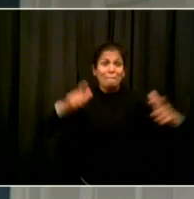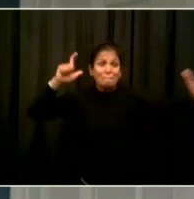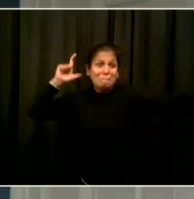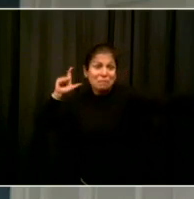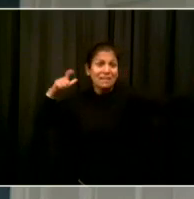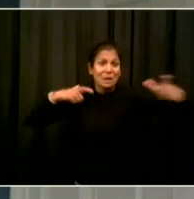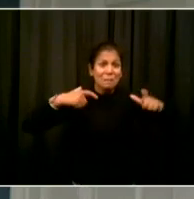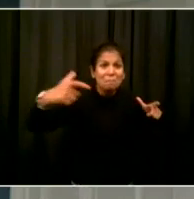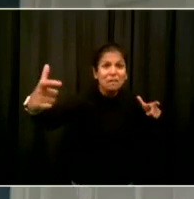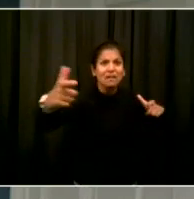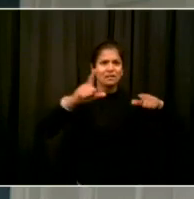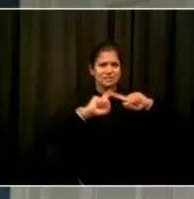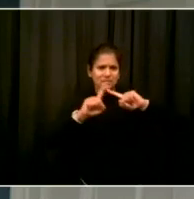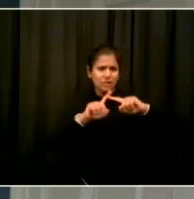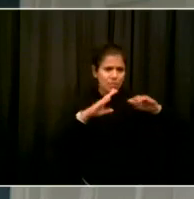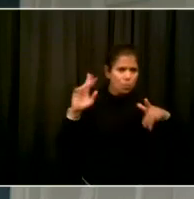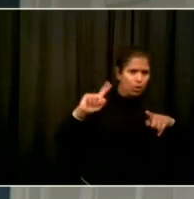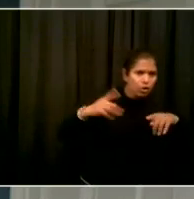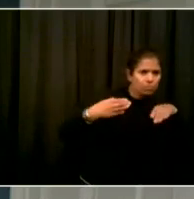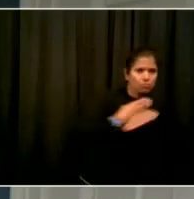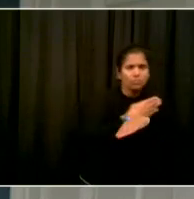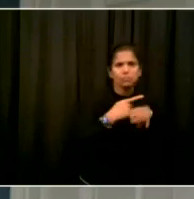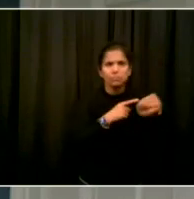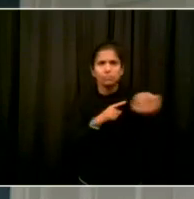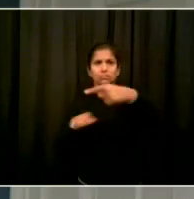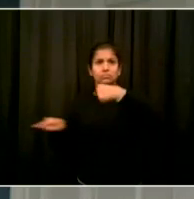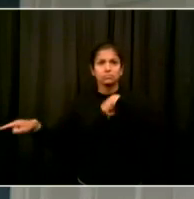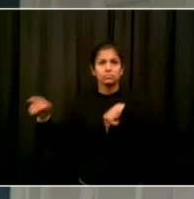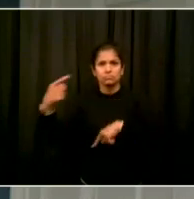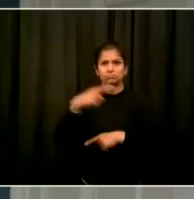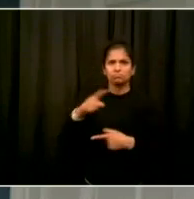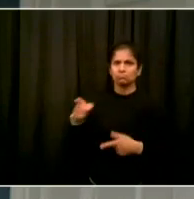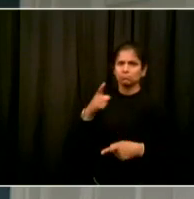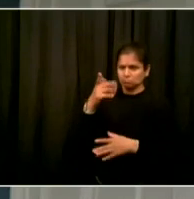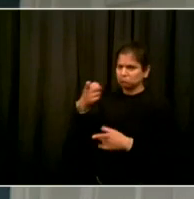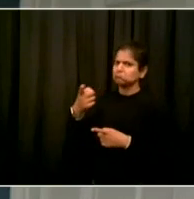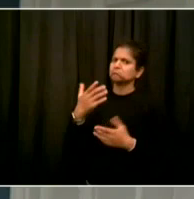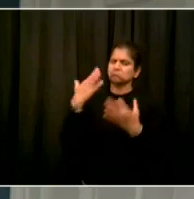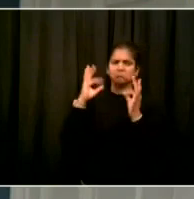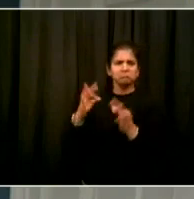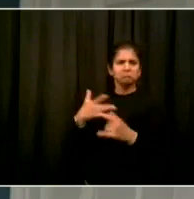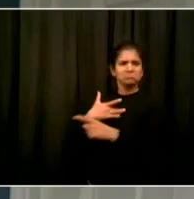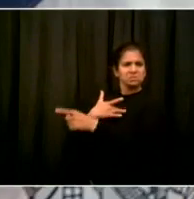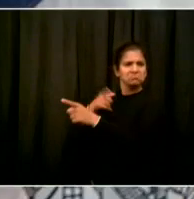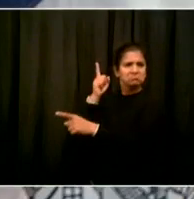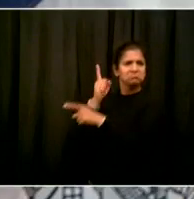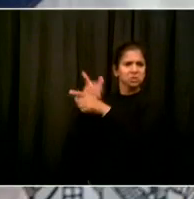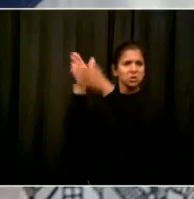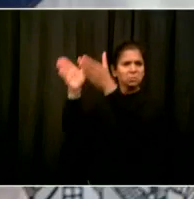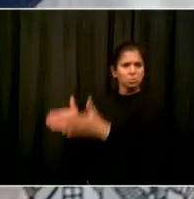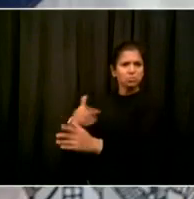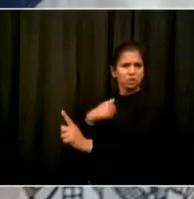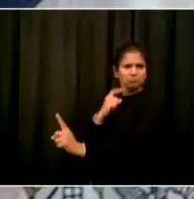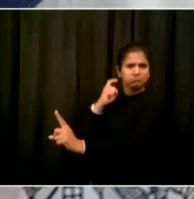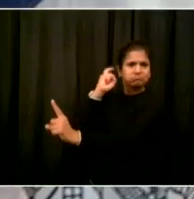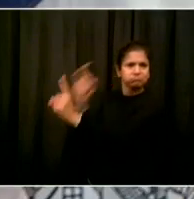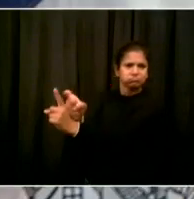person for a crucial moment in our history. So congratulations. Thank you so much. Congratulations. Thank you. All right,